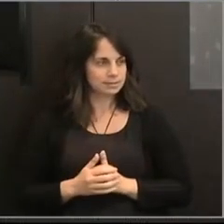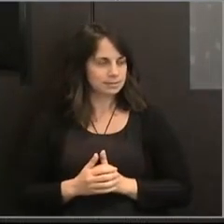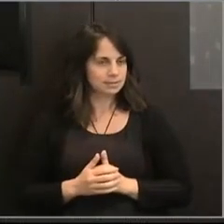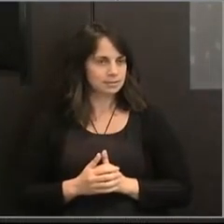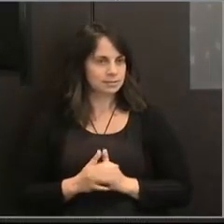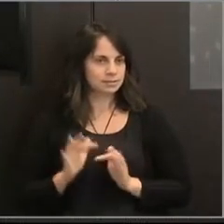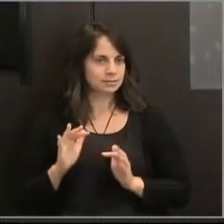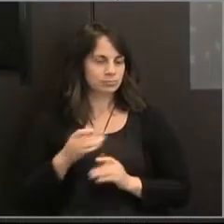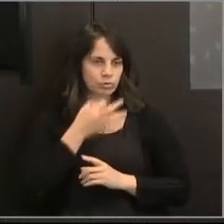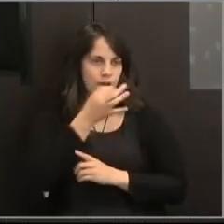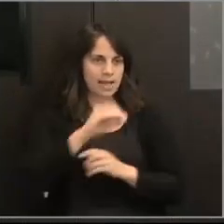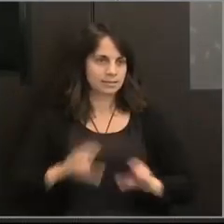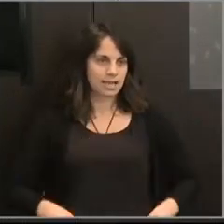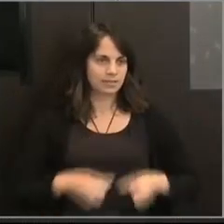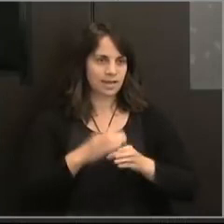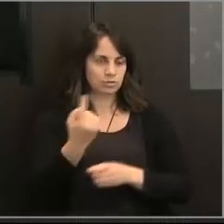Whātua?